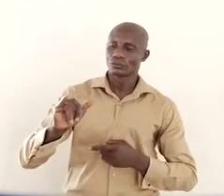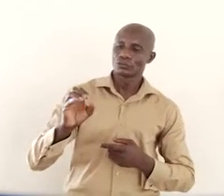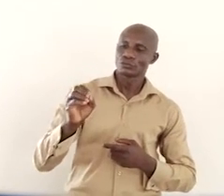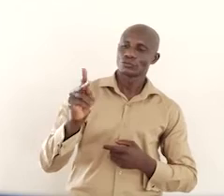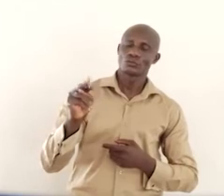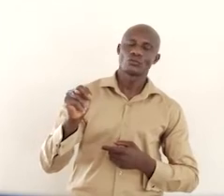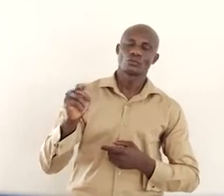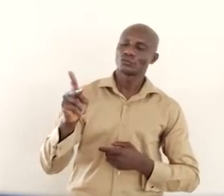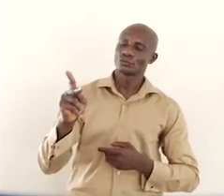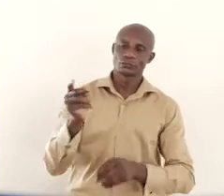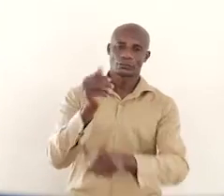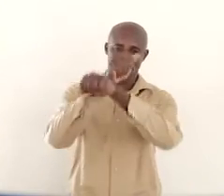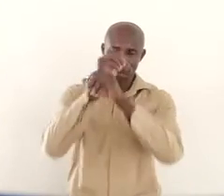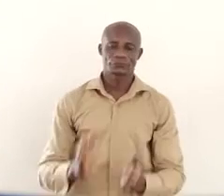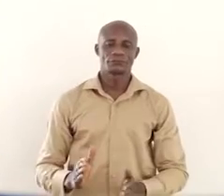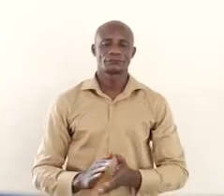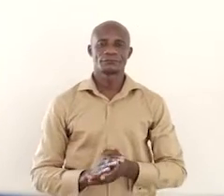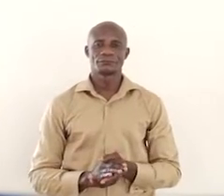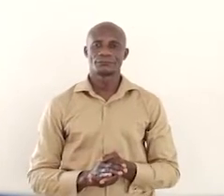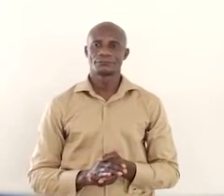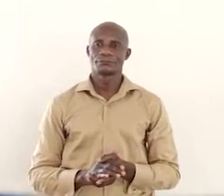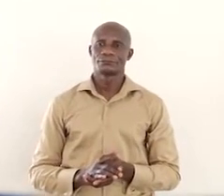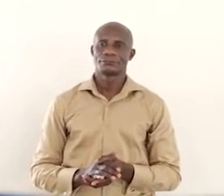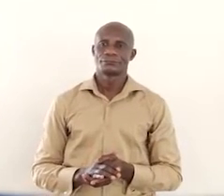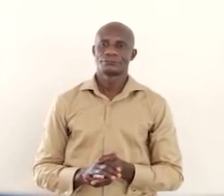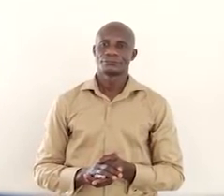of slavery.